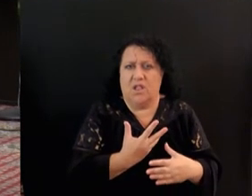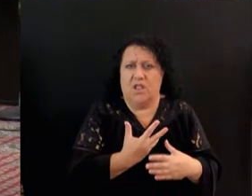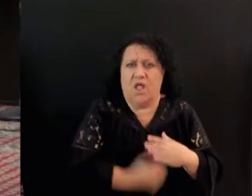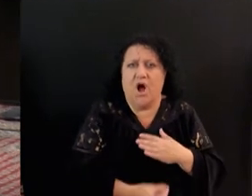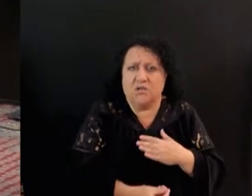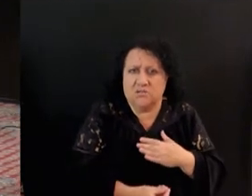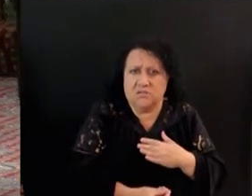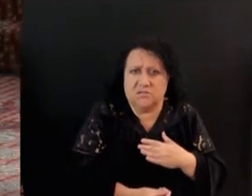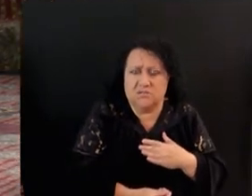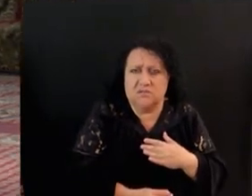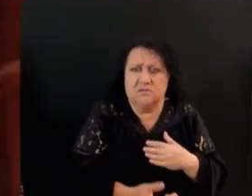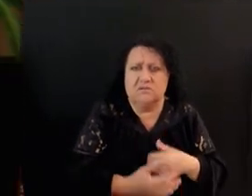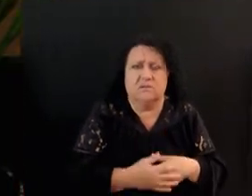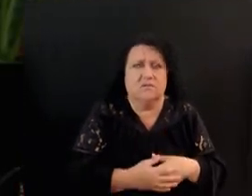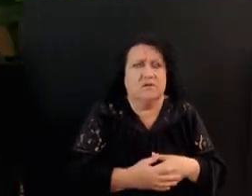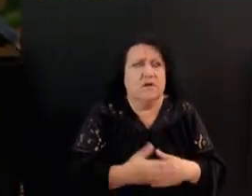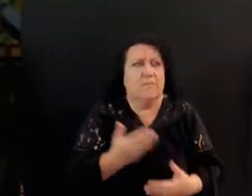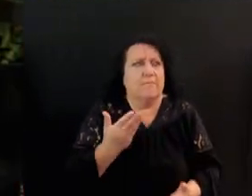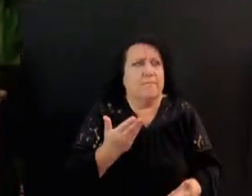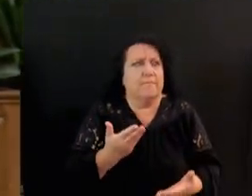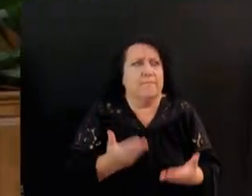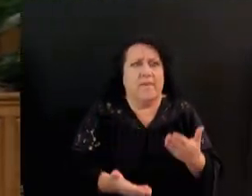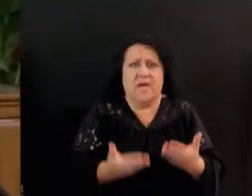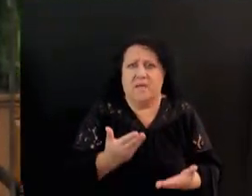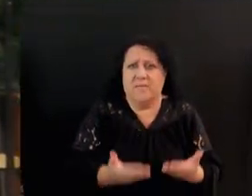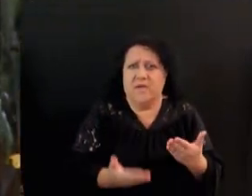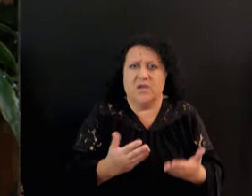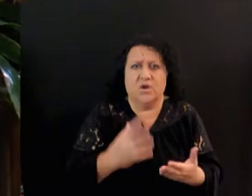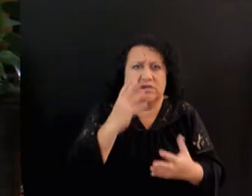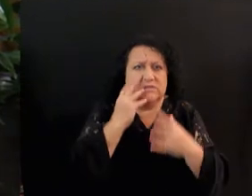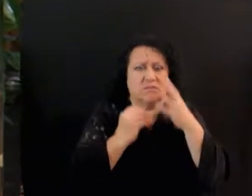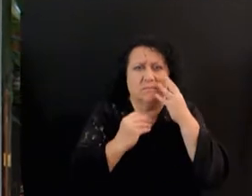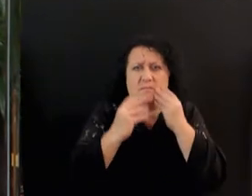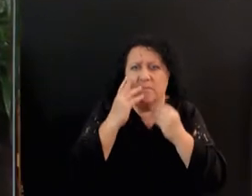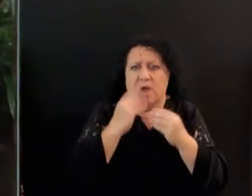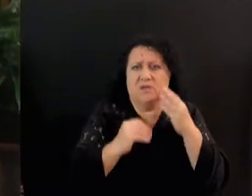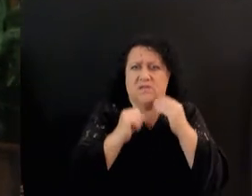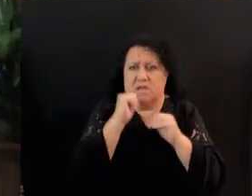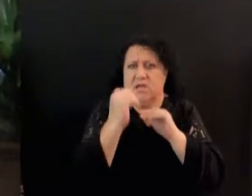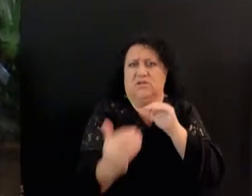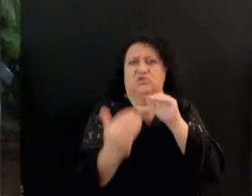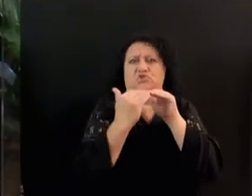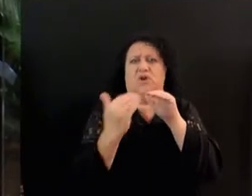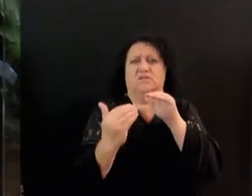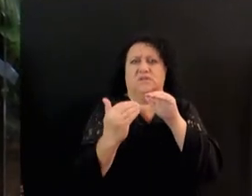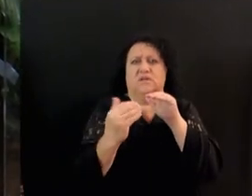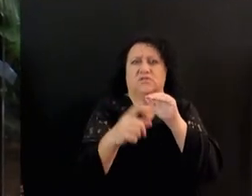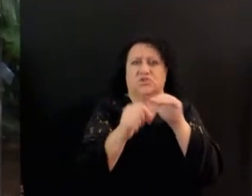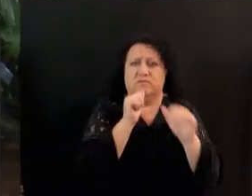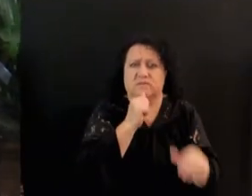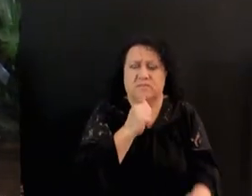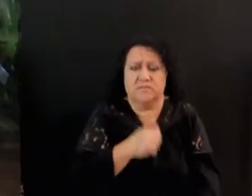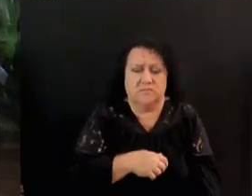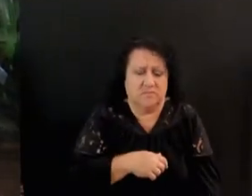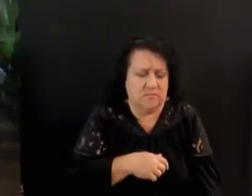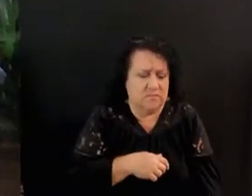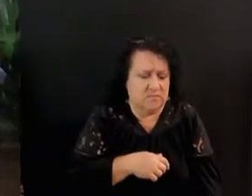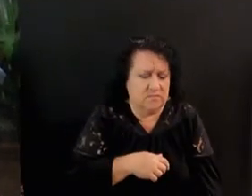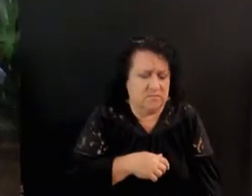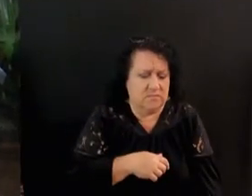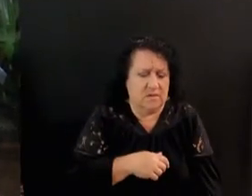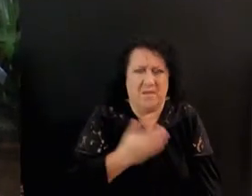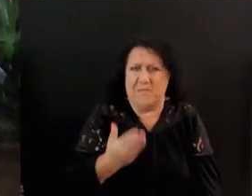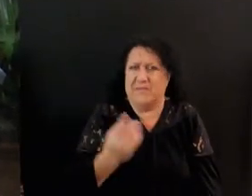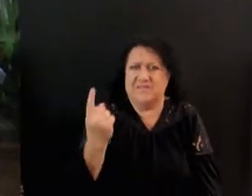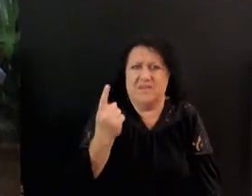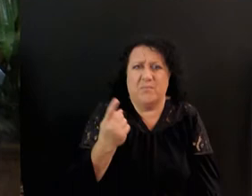It might come through horrendous injustice that you've suffered, where someone who was supposed to love you or supposed to care